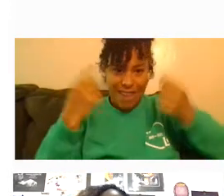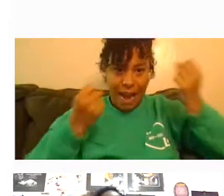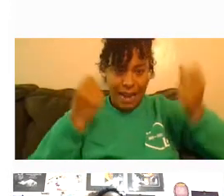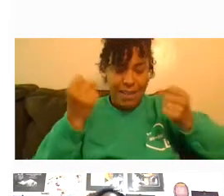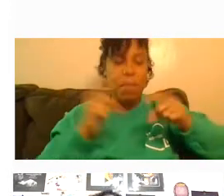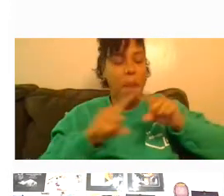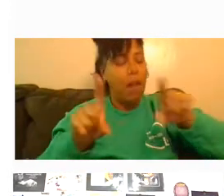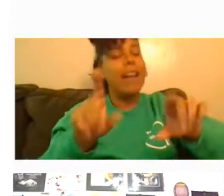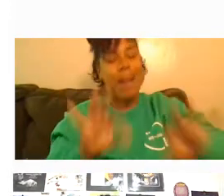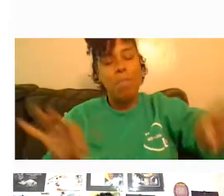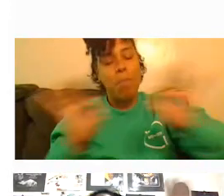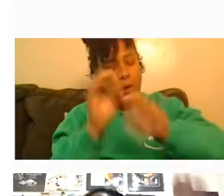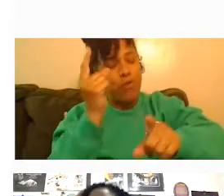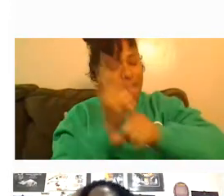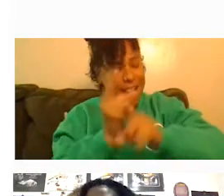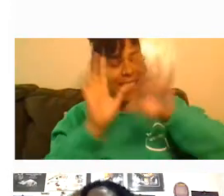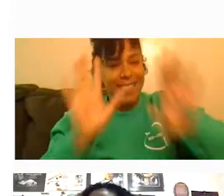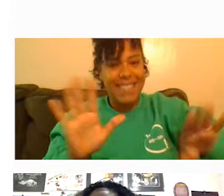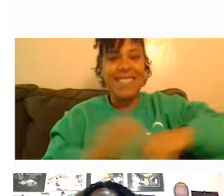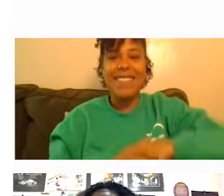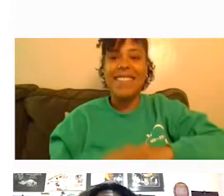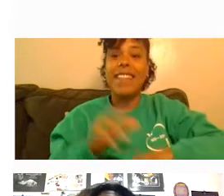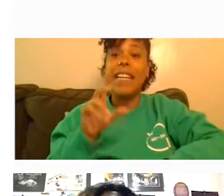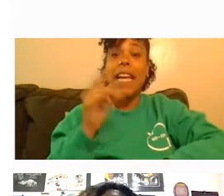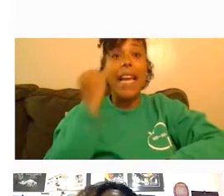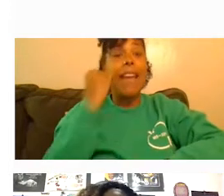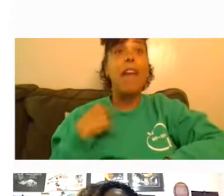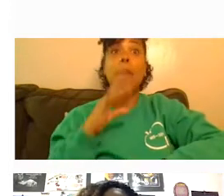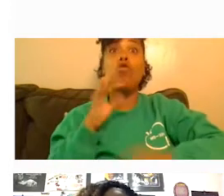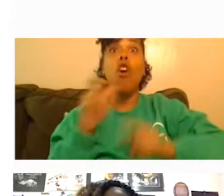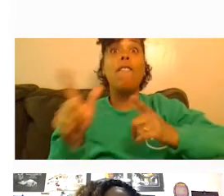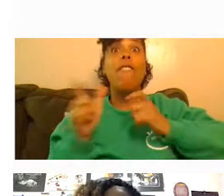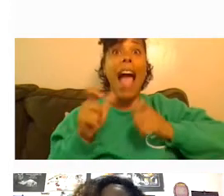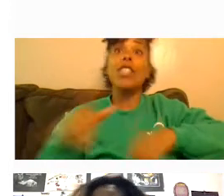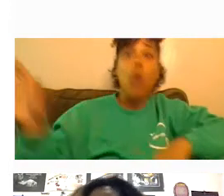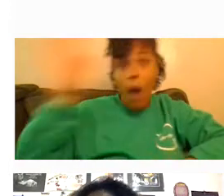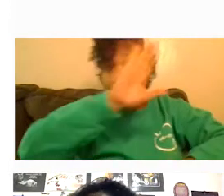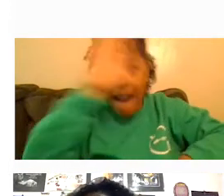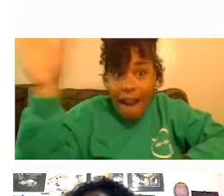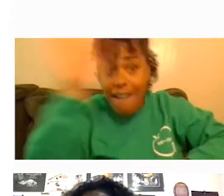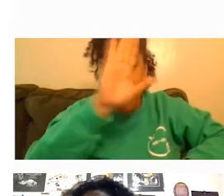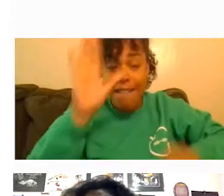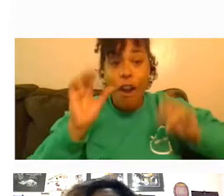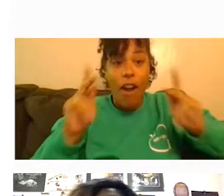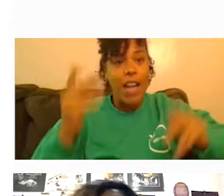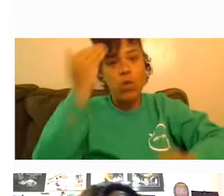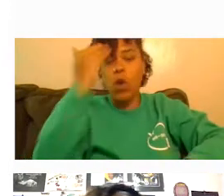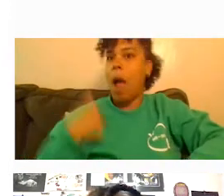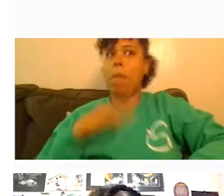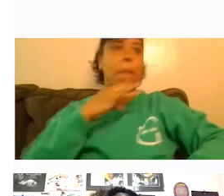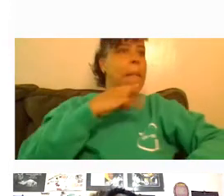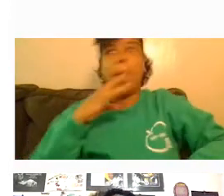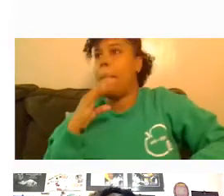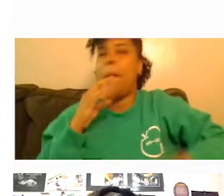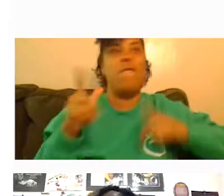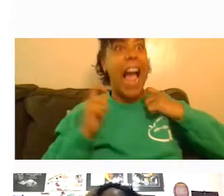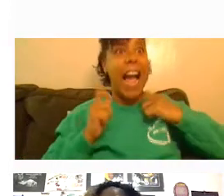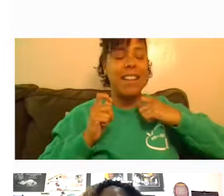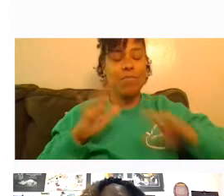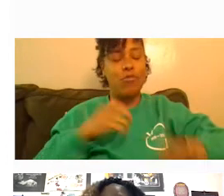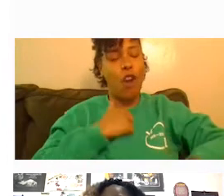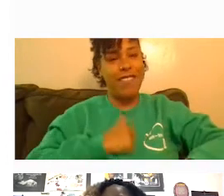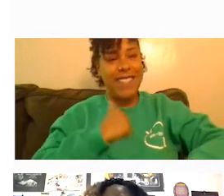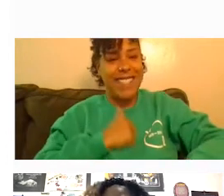Okay. Debbie, wave at me if I start talking fast because you know how I rock. I usually rock. I'm a fast talker. Sorry about that. But